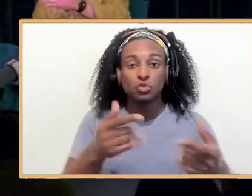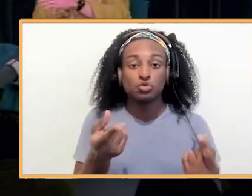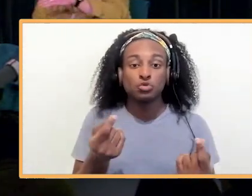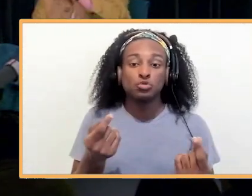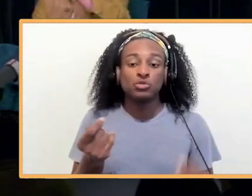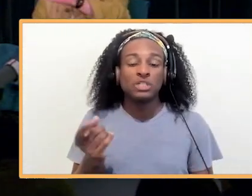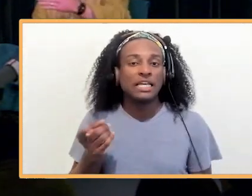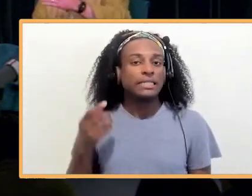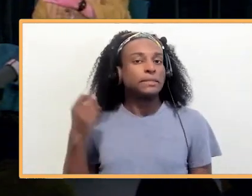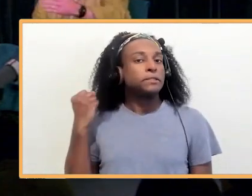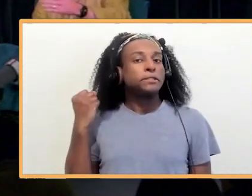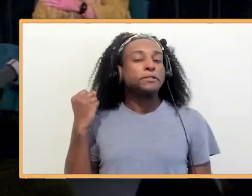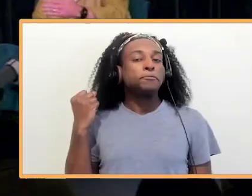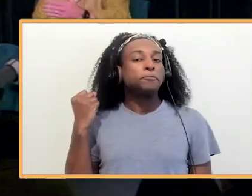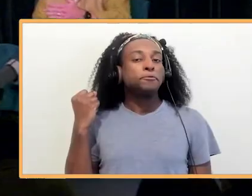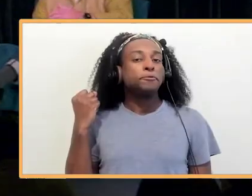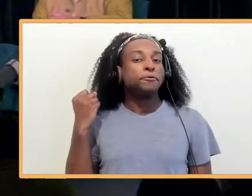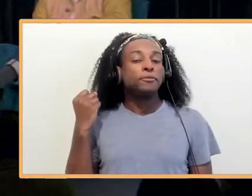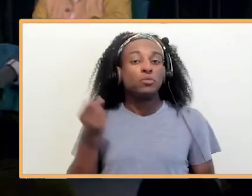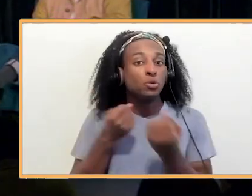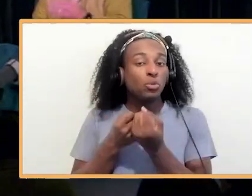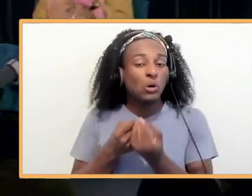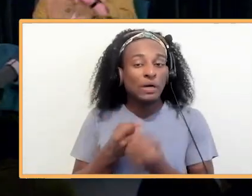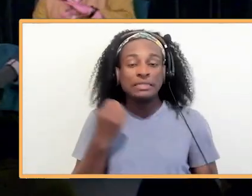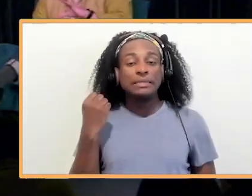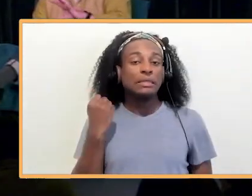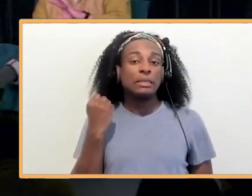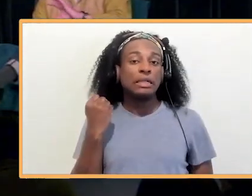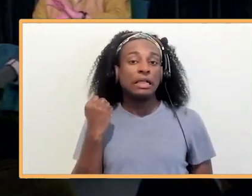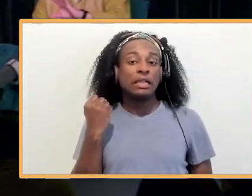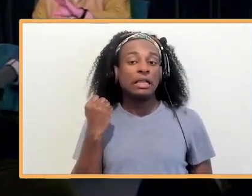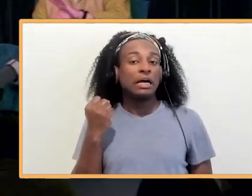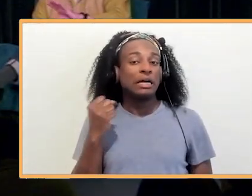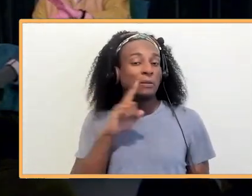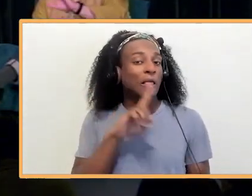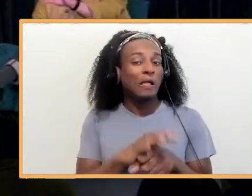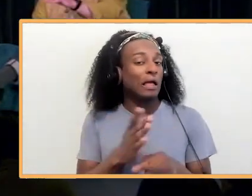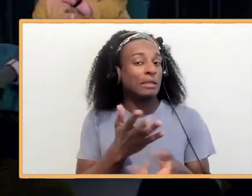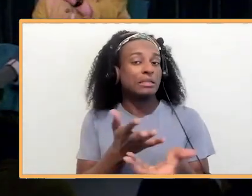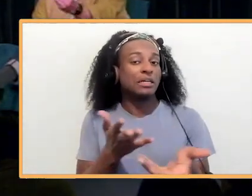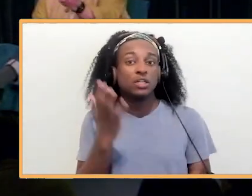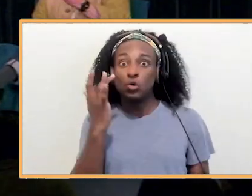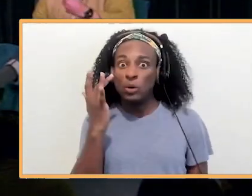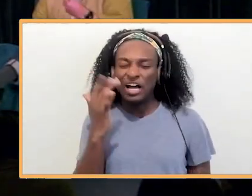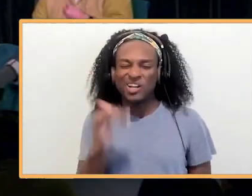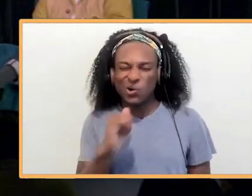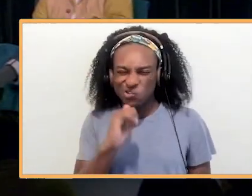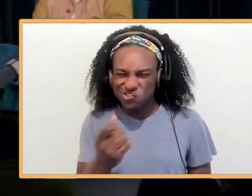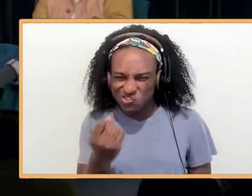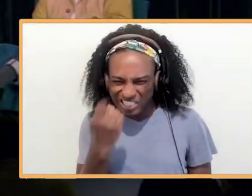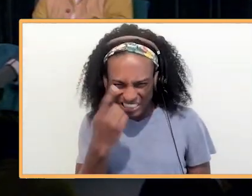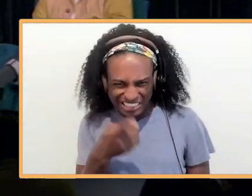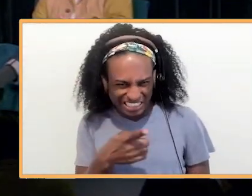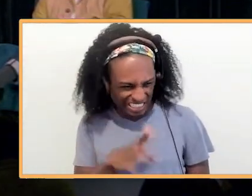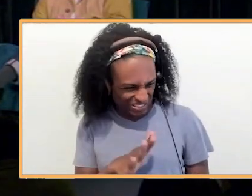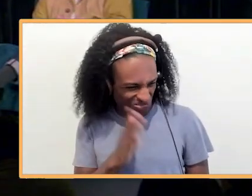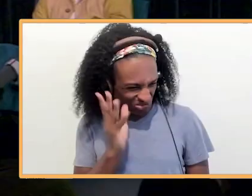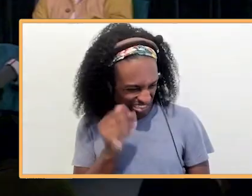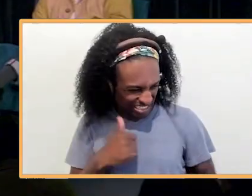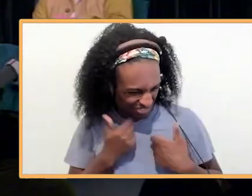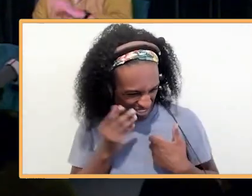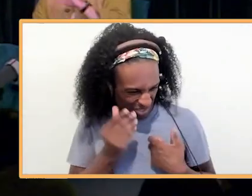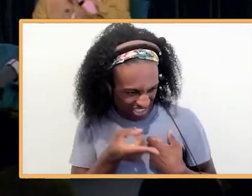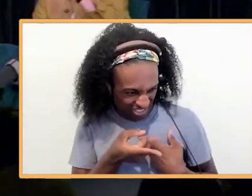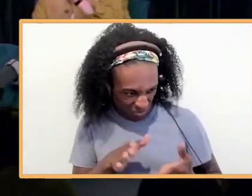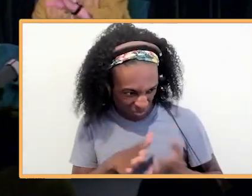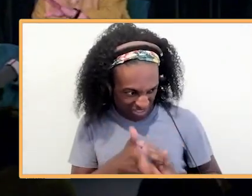withhold something or even affirmation because they don't understand the lived experience of the person who's asking for their allyship.